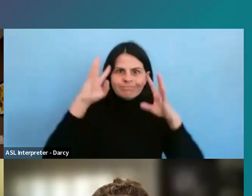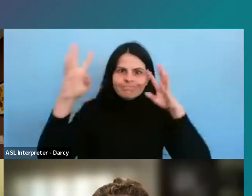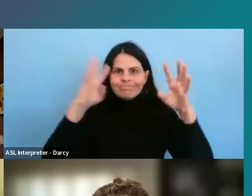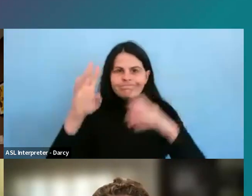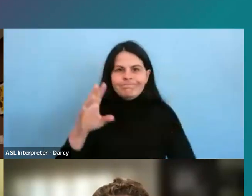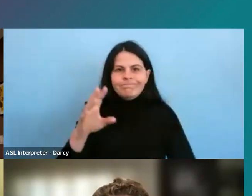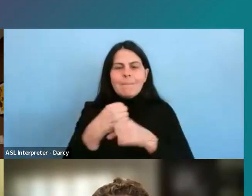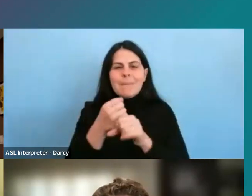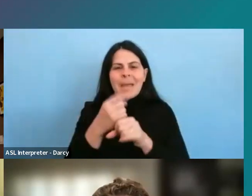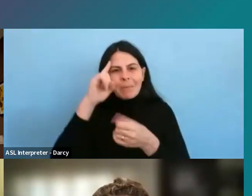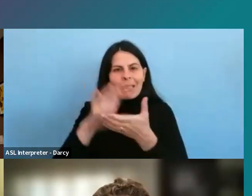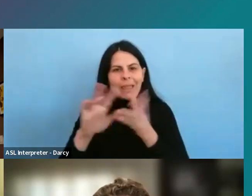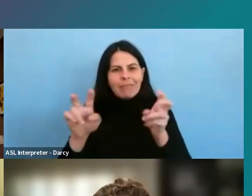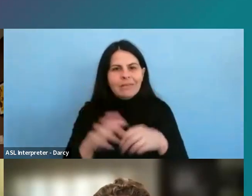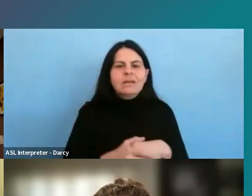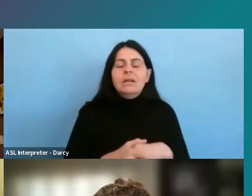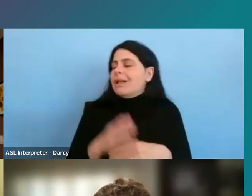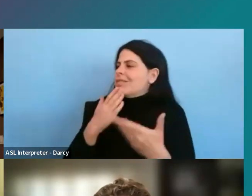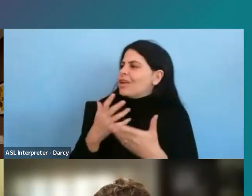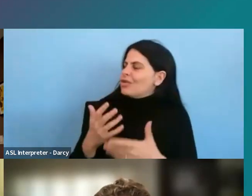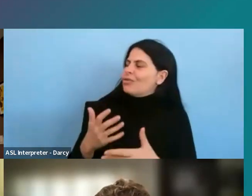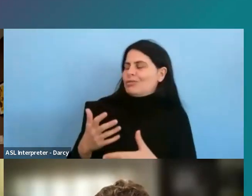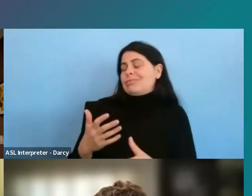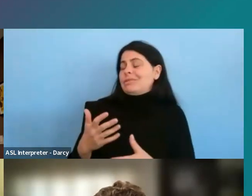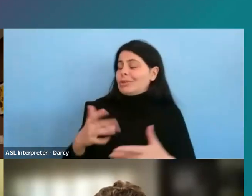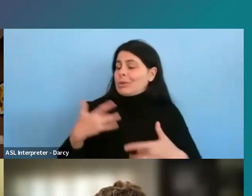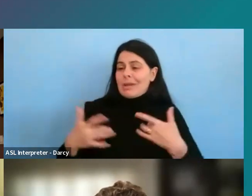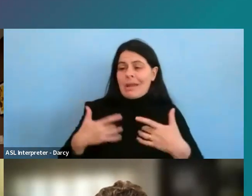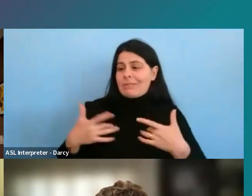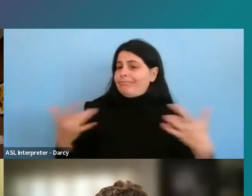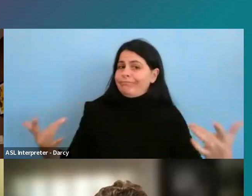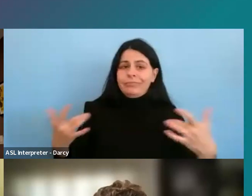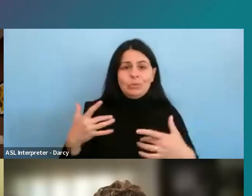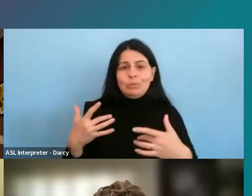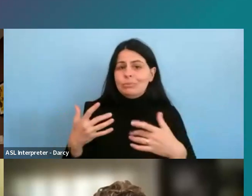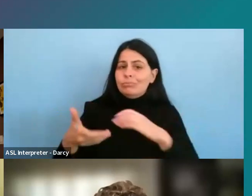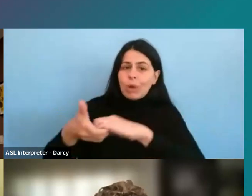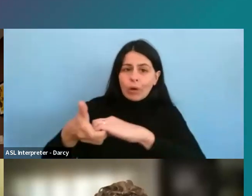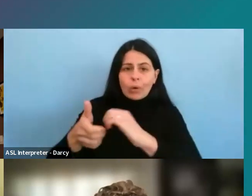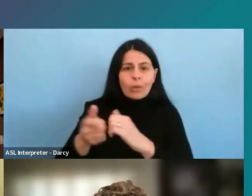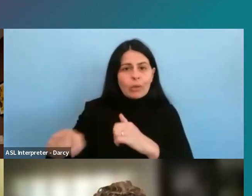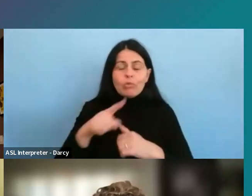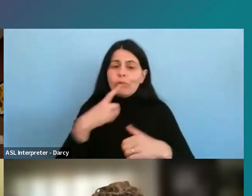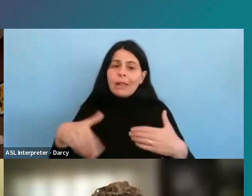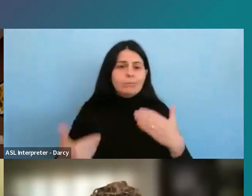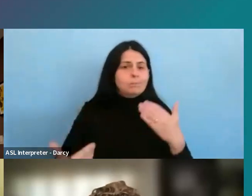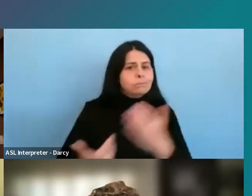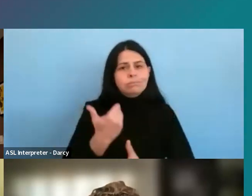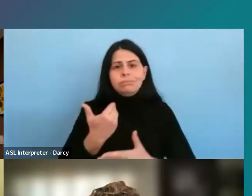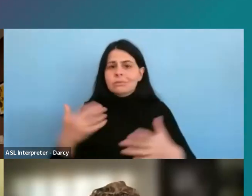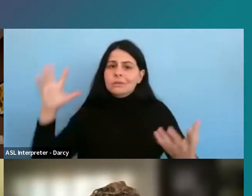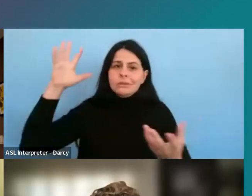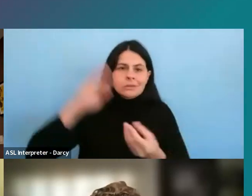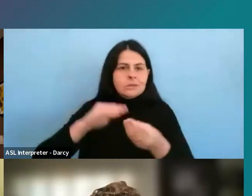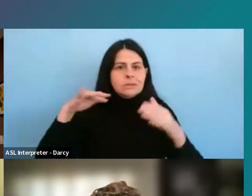And we're so thrilled to have been able to partner with you all to do this really groundbreaking, comprehensive study, looking